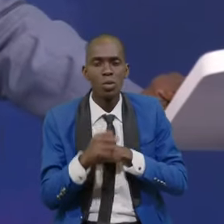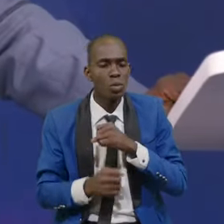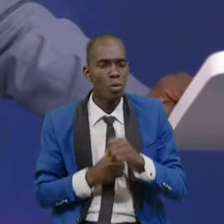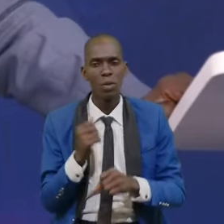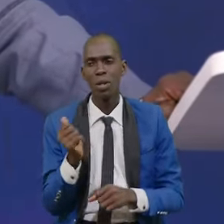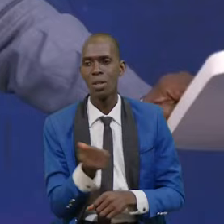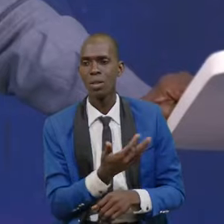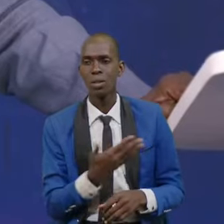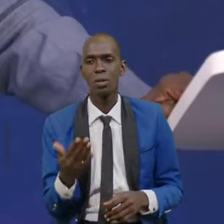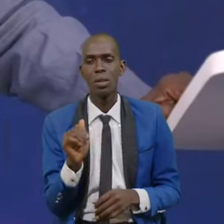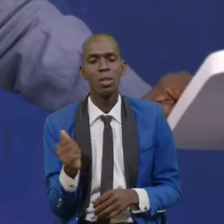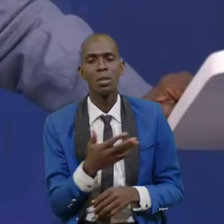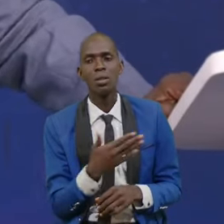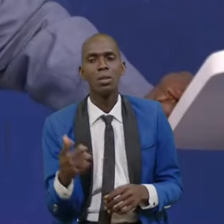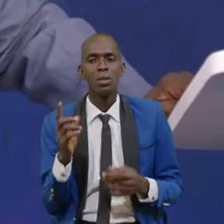anything to